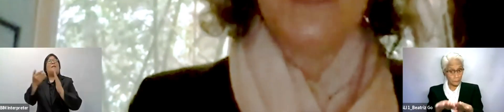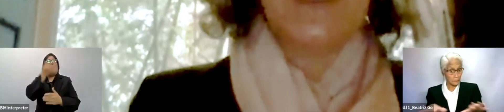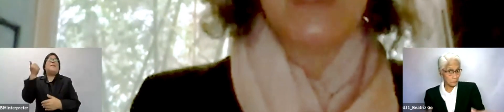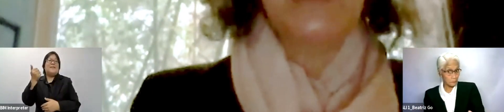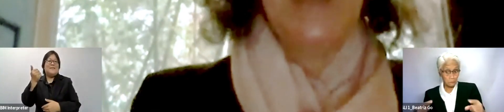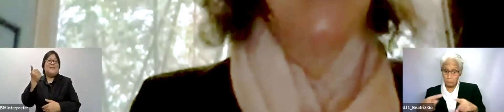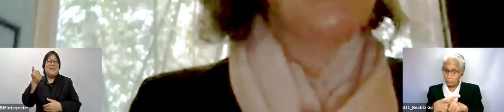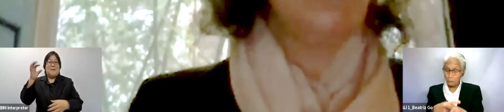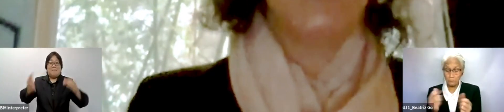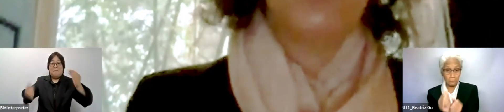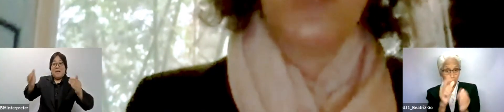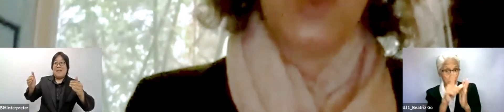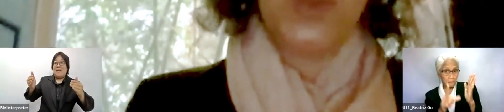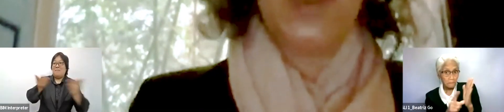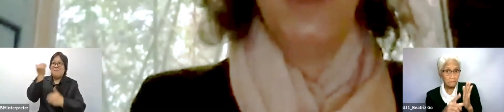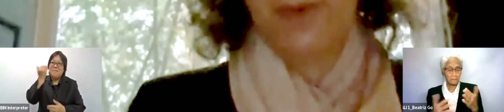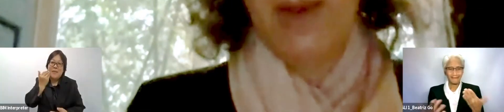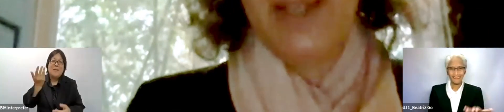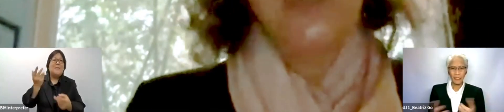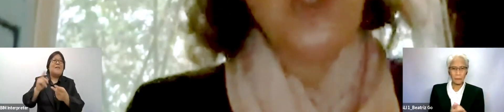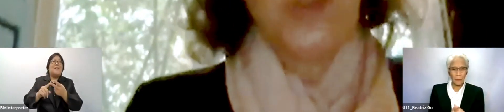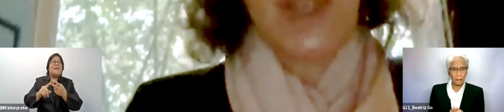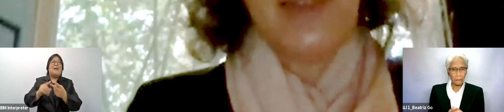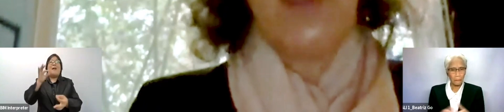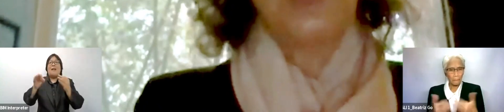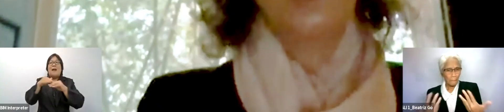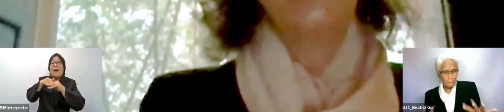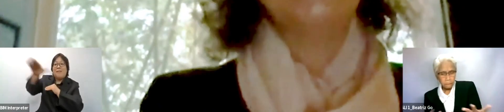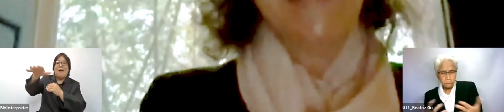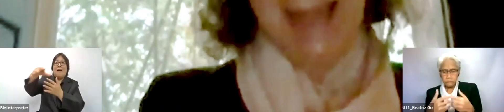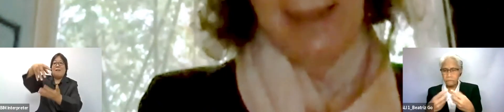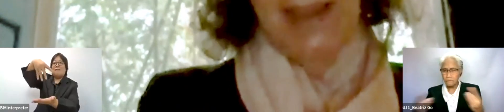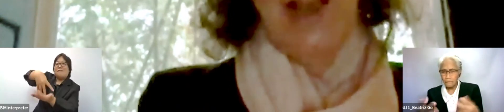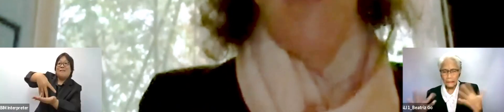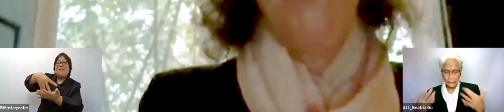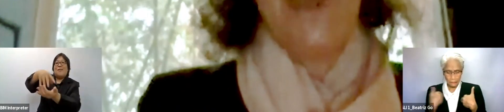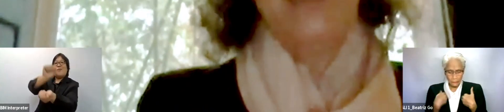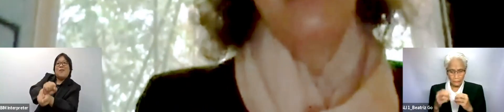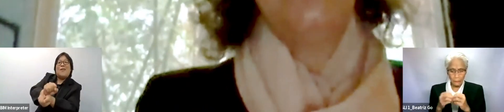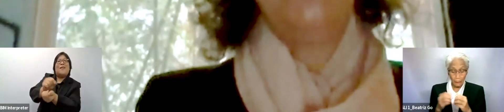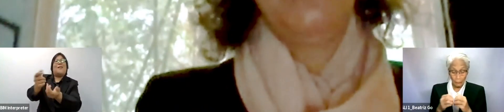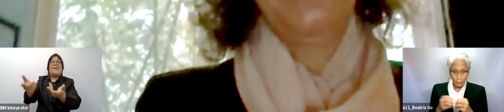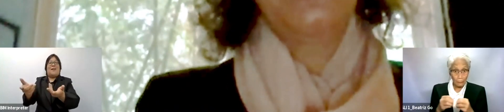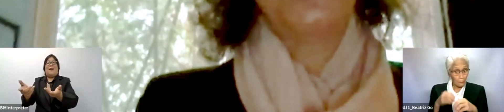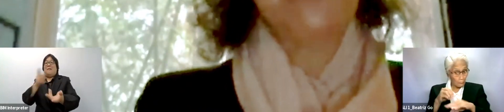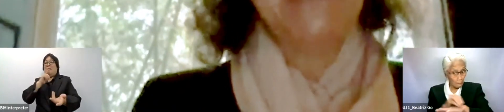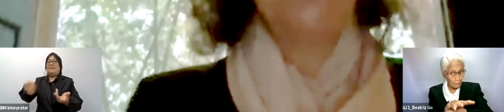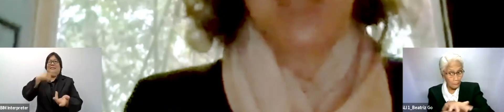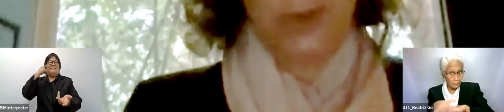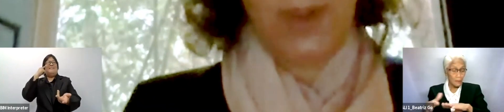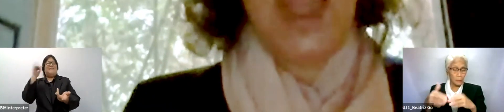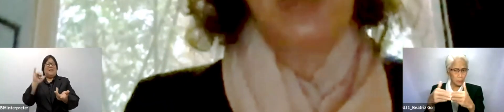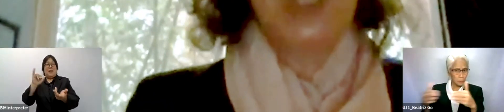should be seen as the last resort. In addition to this, there is also a set of various